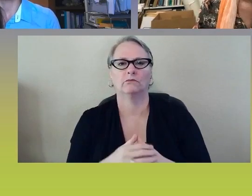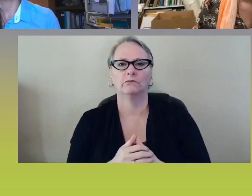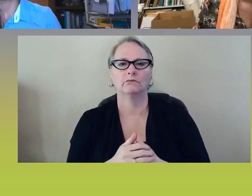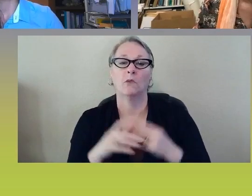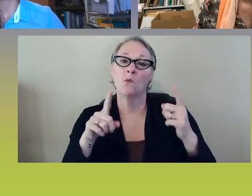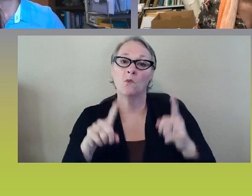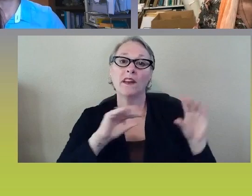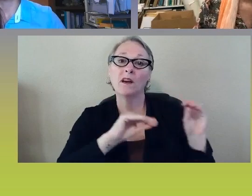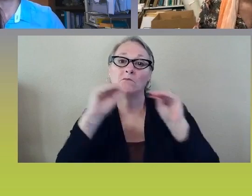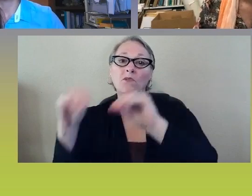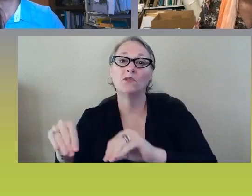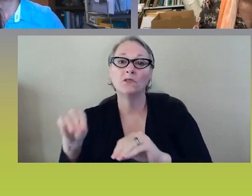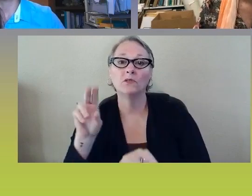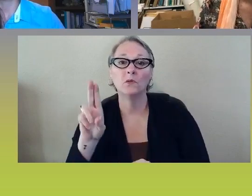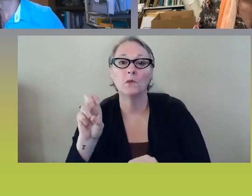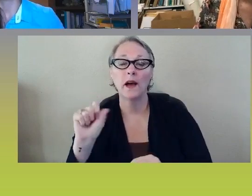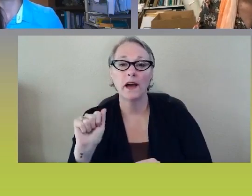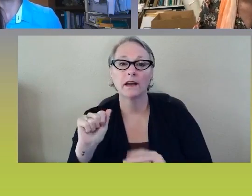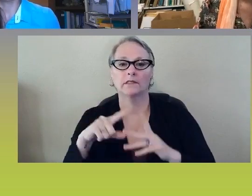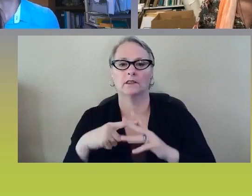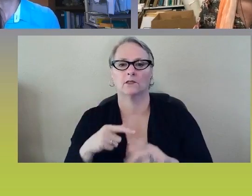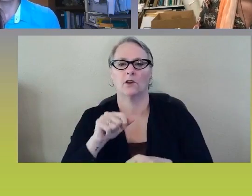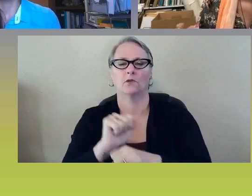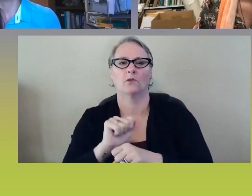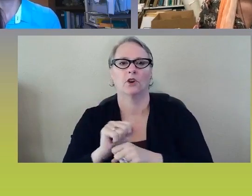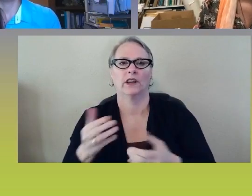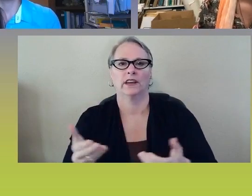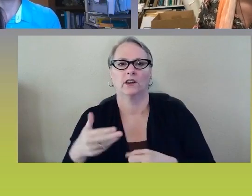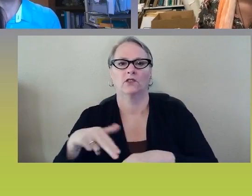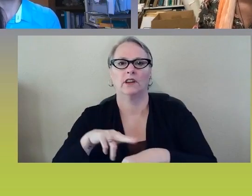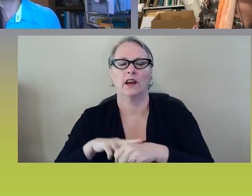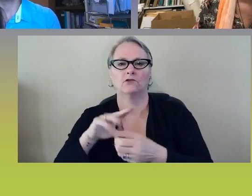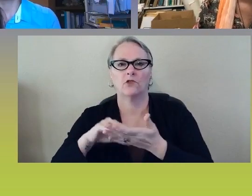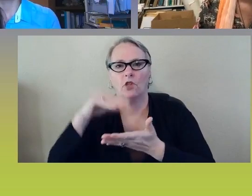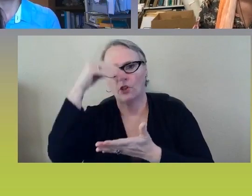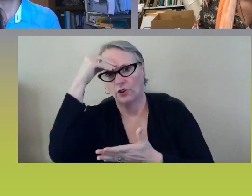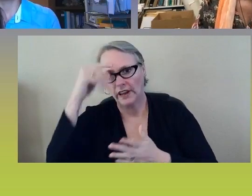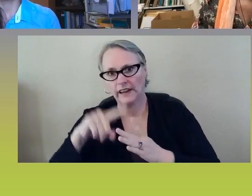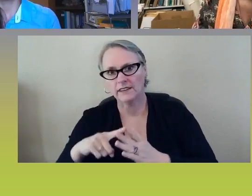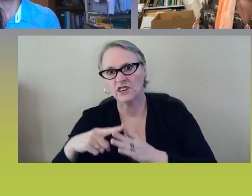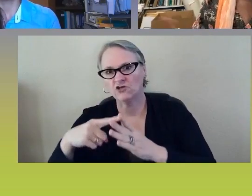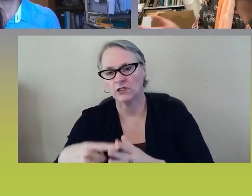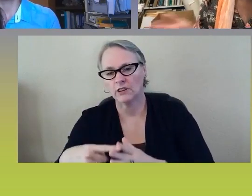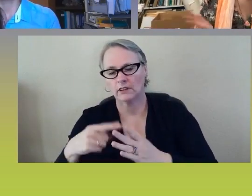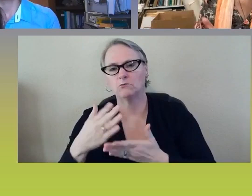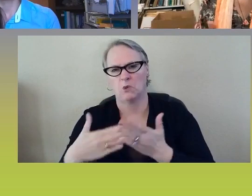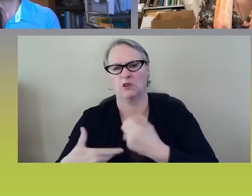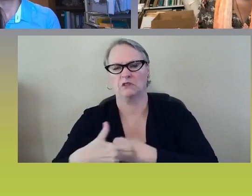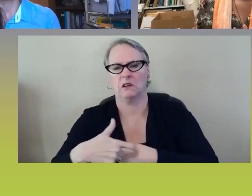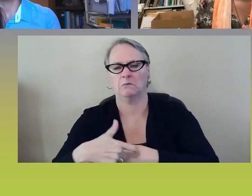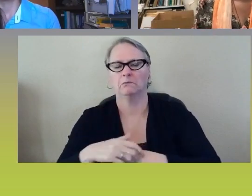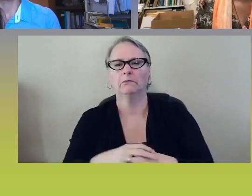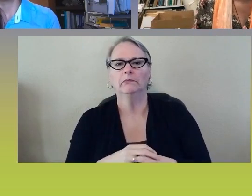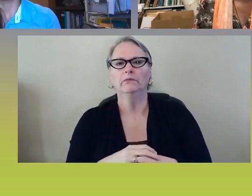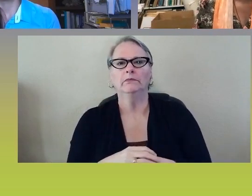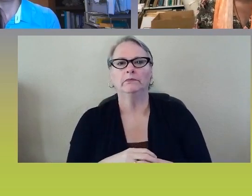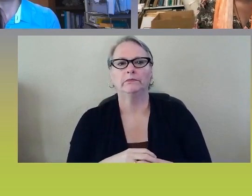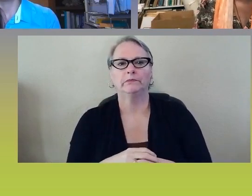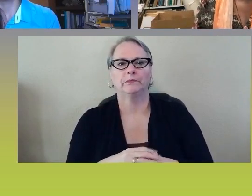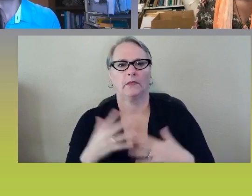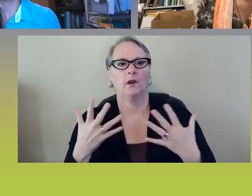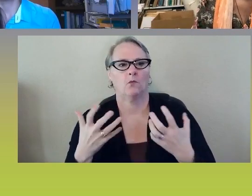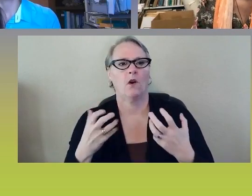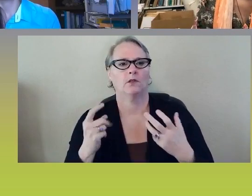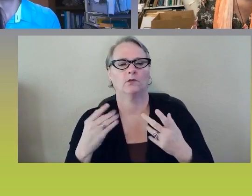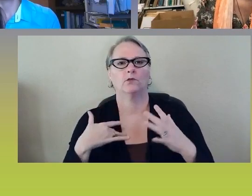I started working here at the Natural Learning Initiative. In fact, I'm one of the founders, that to bring all these things